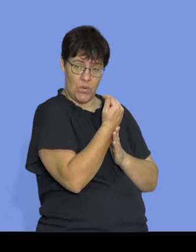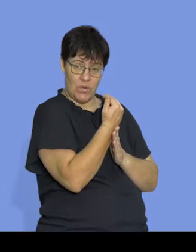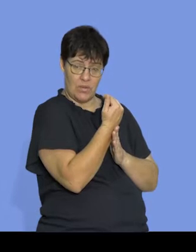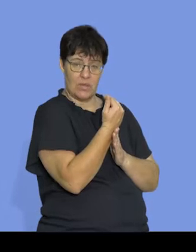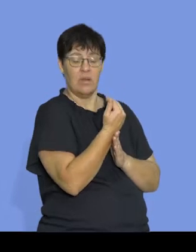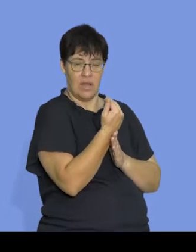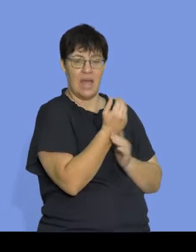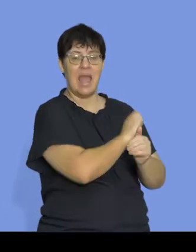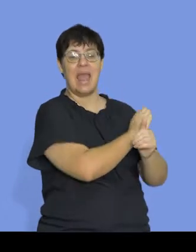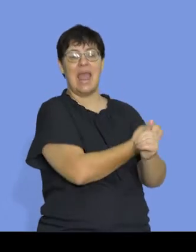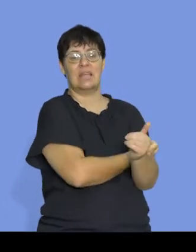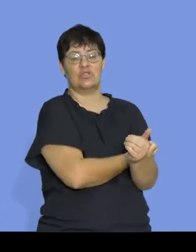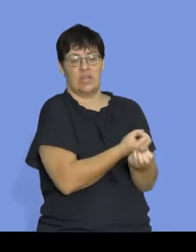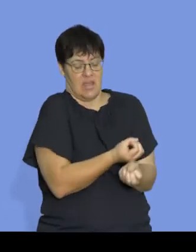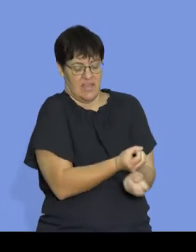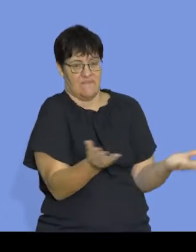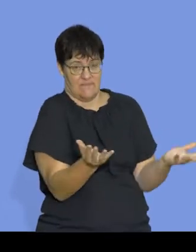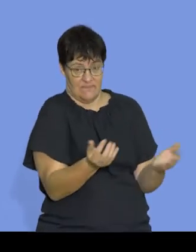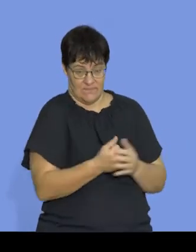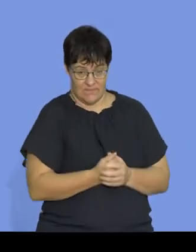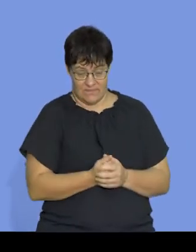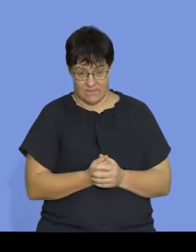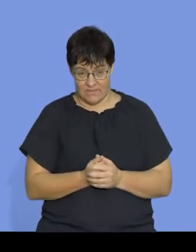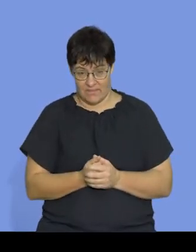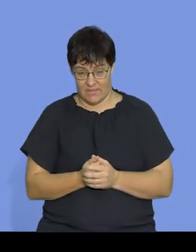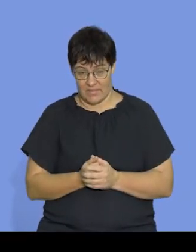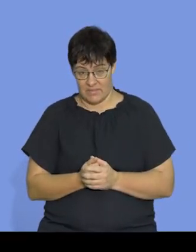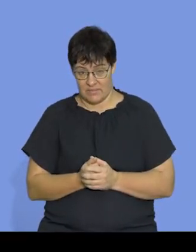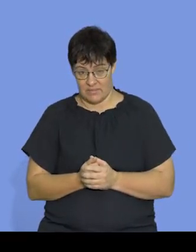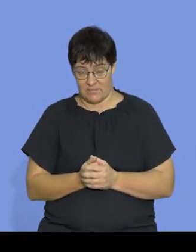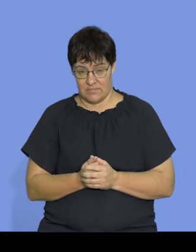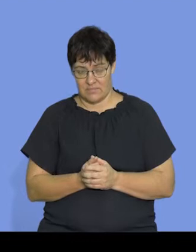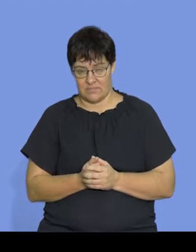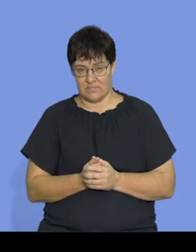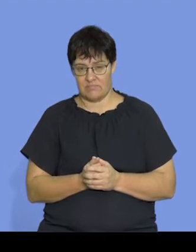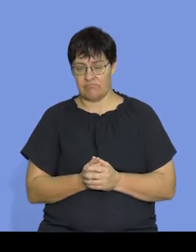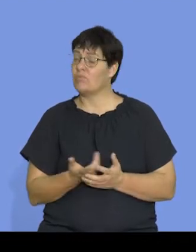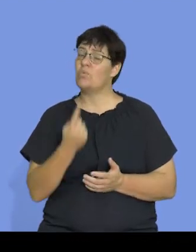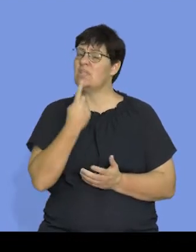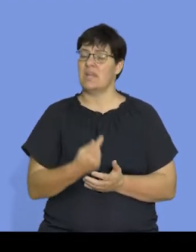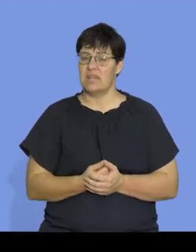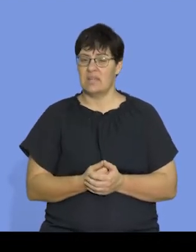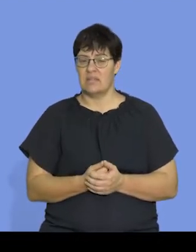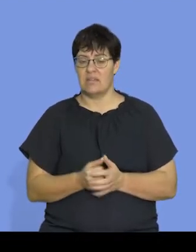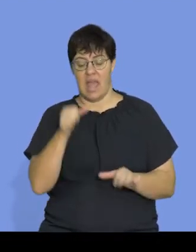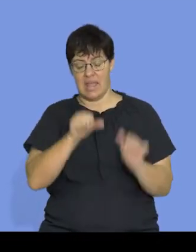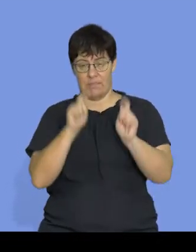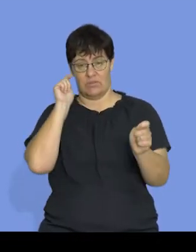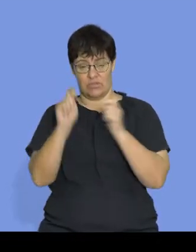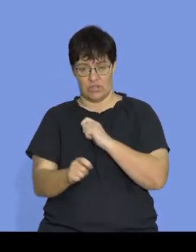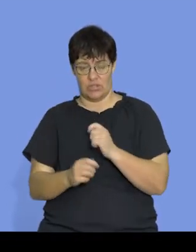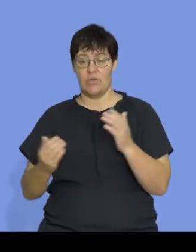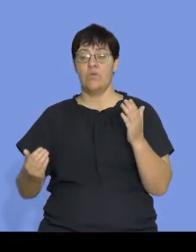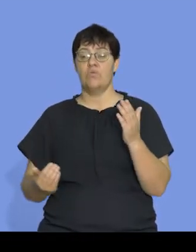energy is released. This is when products are actually formed. So when we say that in a chemical change, new